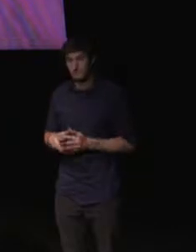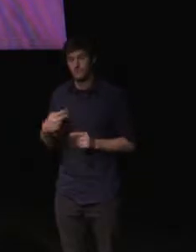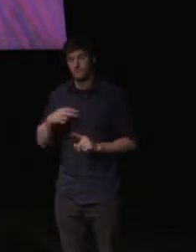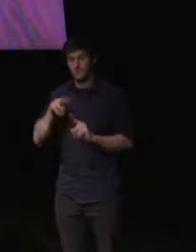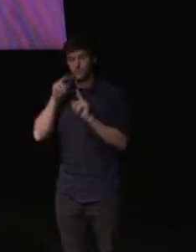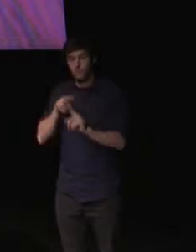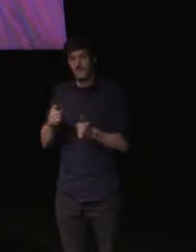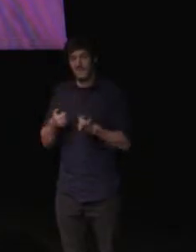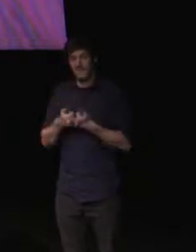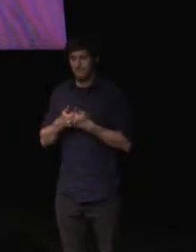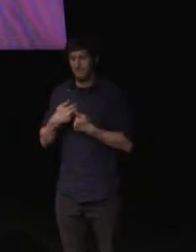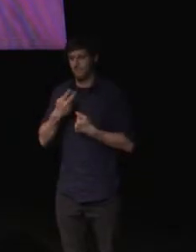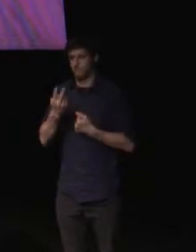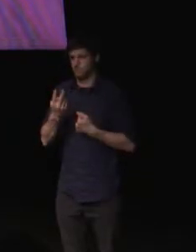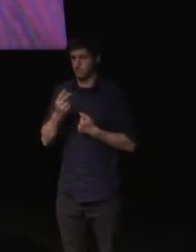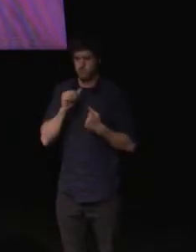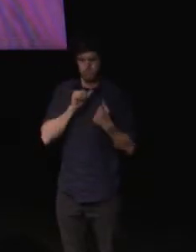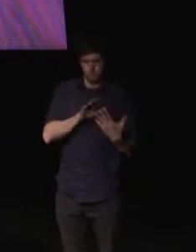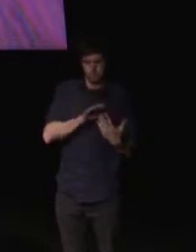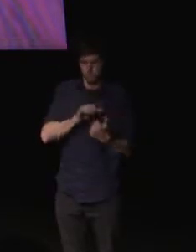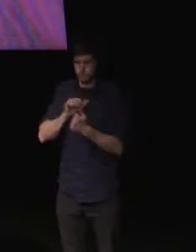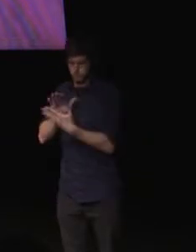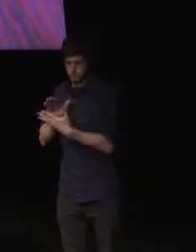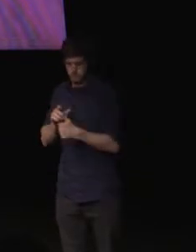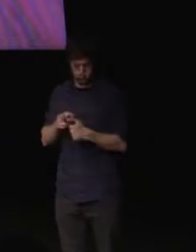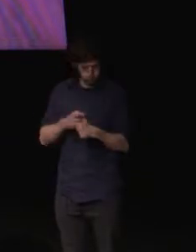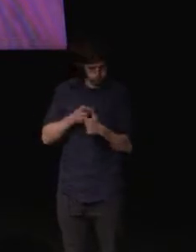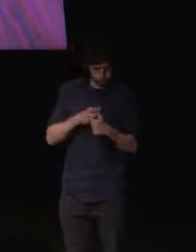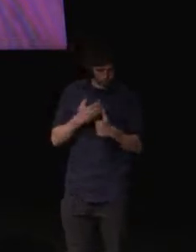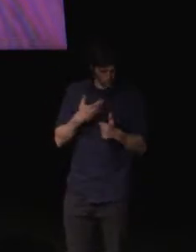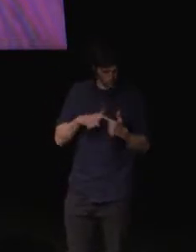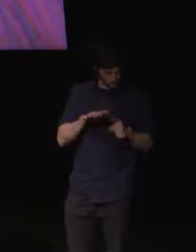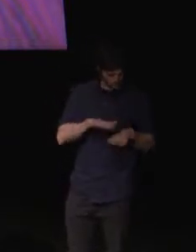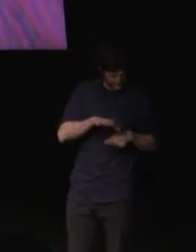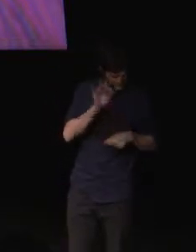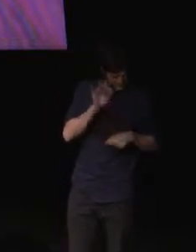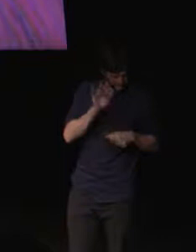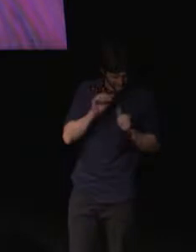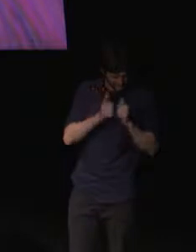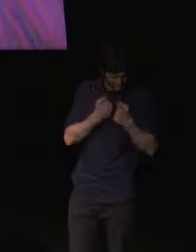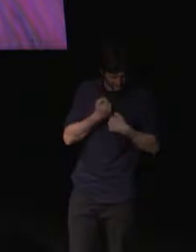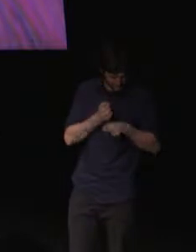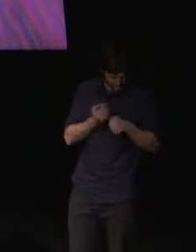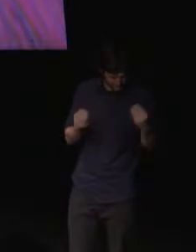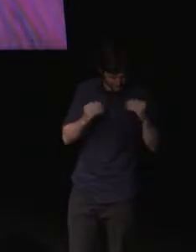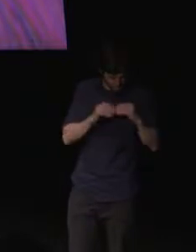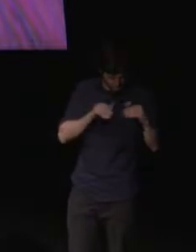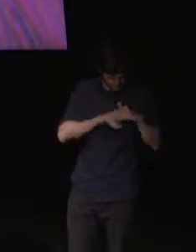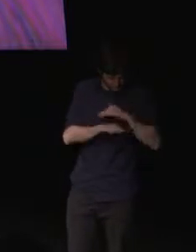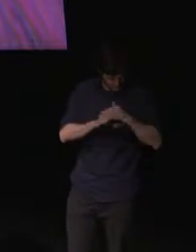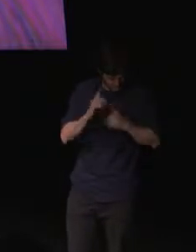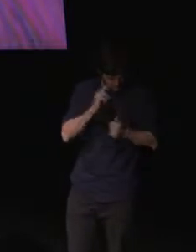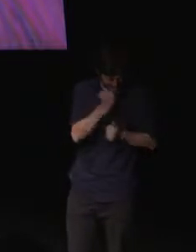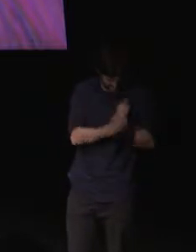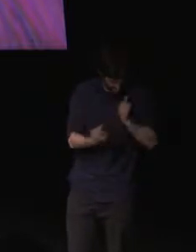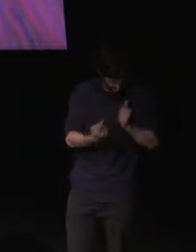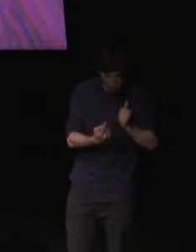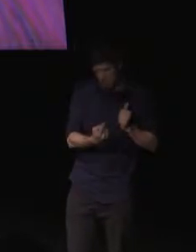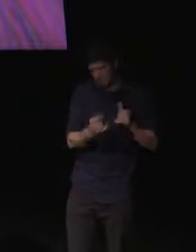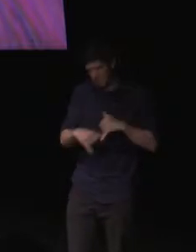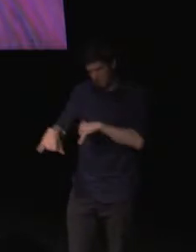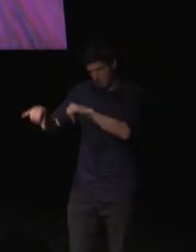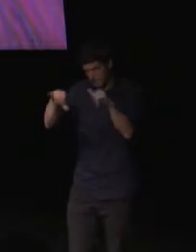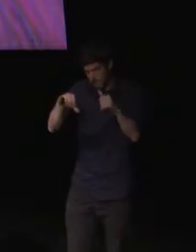approaches. And the first one is I just want to discover ways to be able to make gaming accessible for everyone, which is what we're all here for. And the second